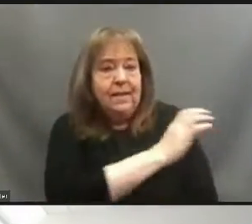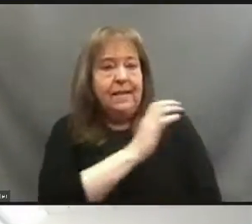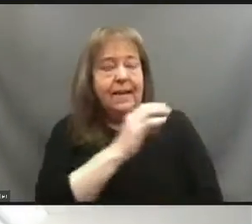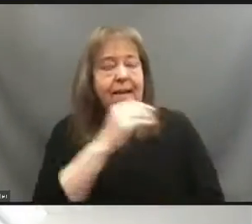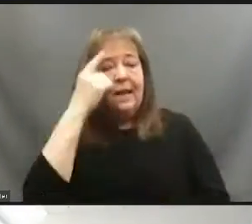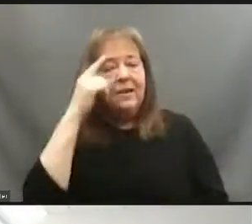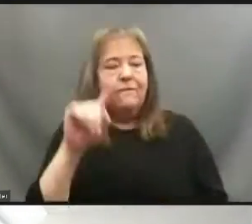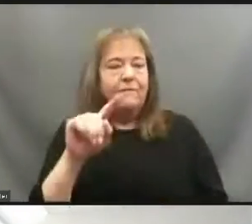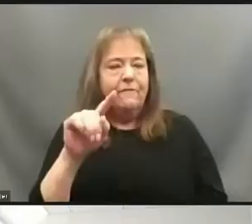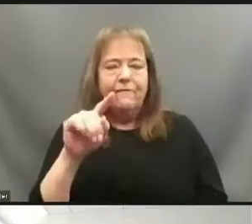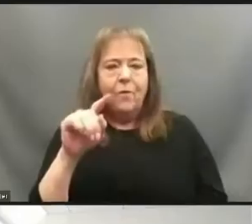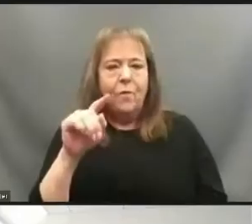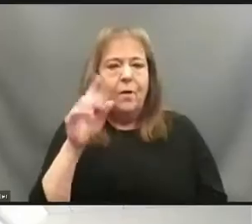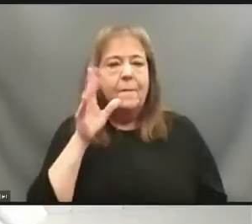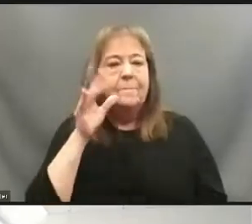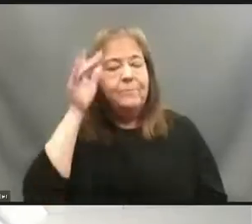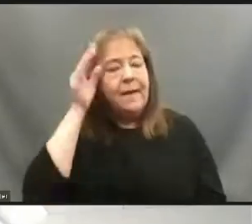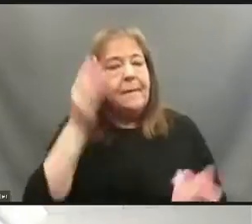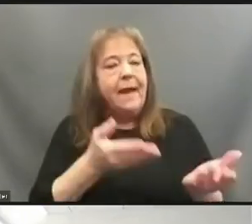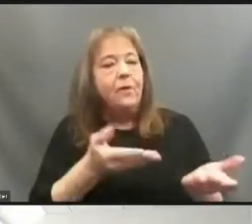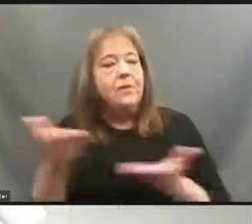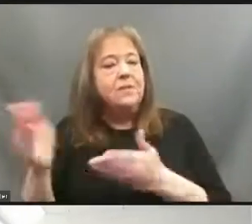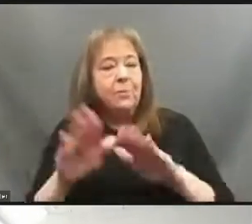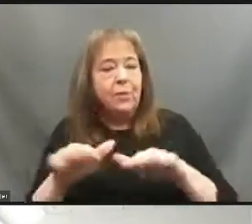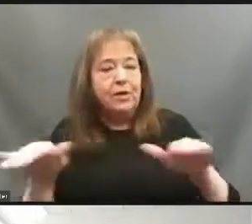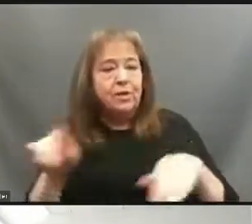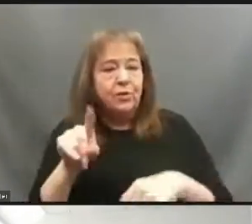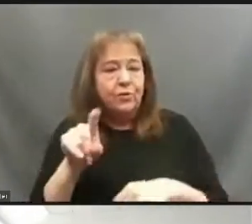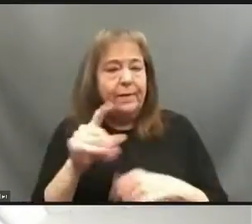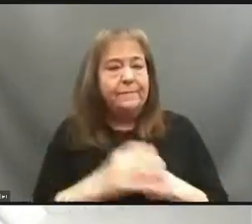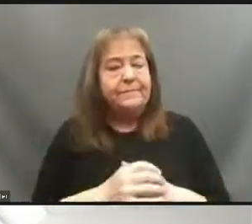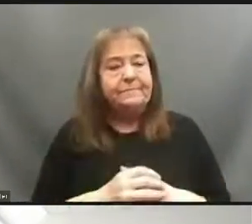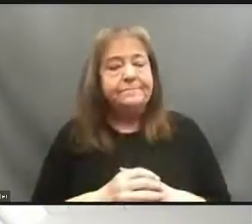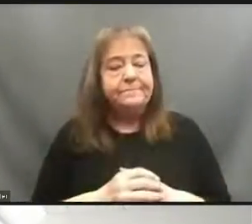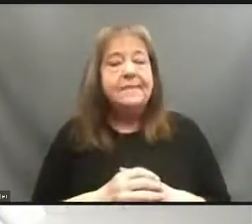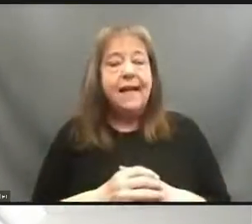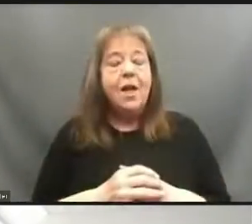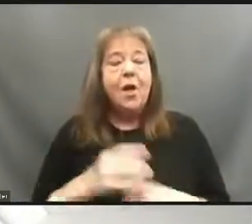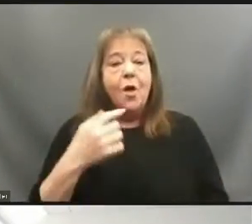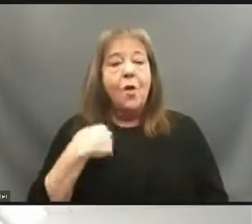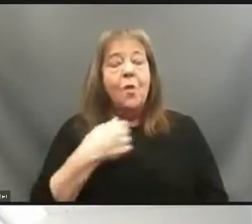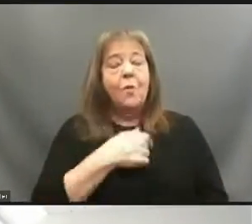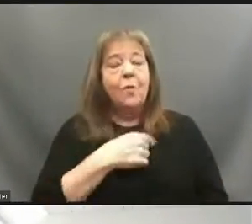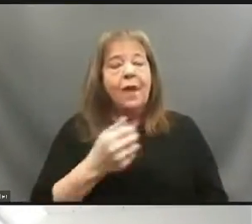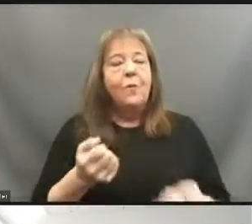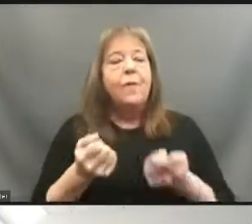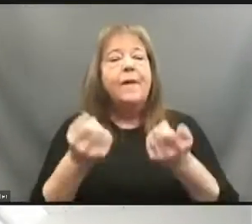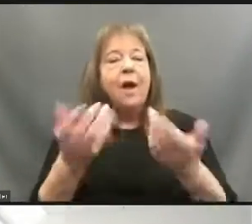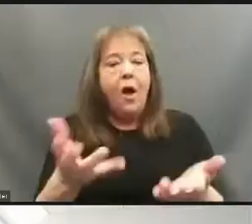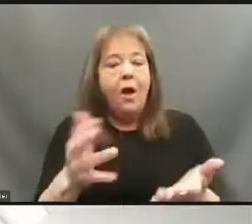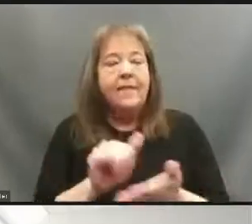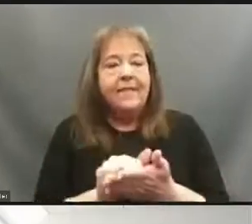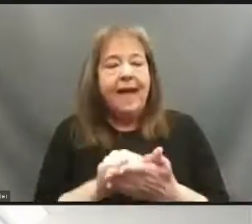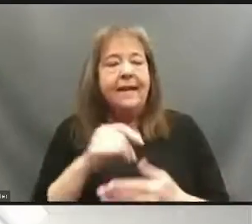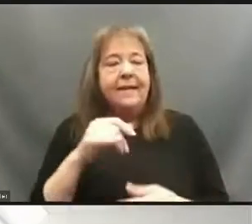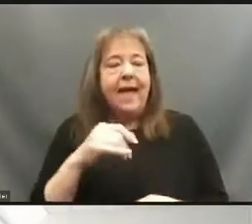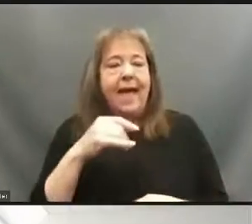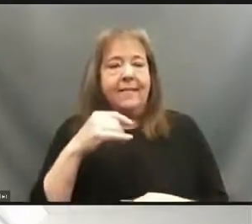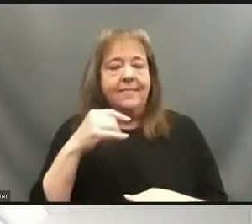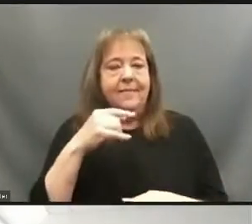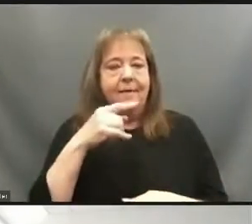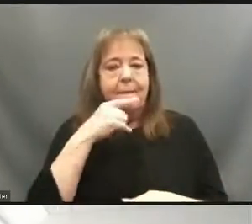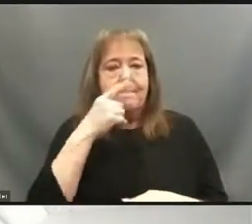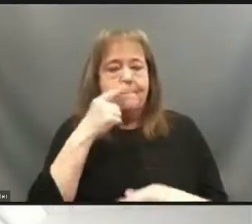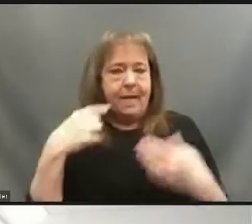for parents who are wanting to get their kids vaccinated? Yeah, so we'll certainly be offering those at the public health department. And then I know the state